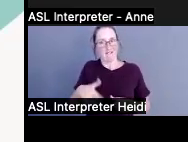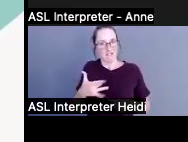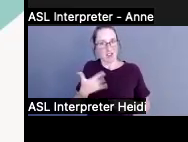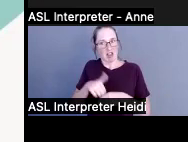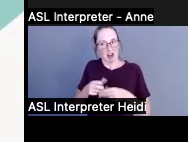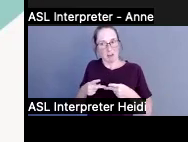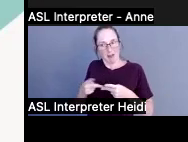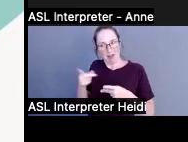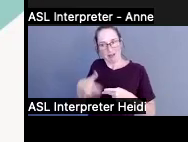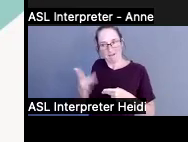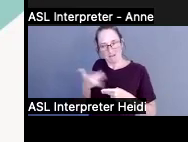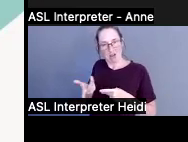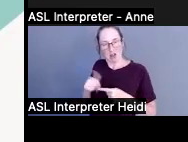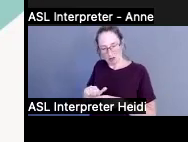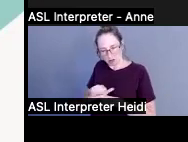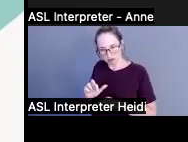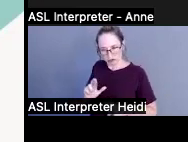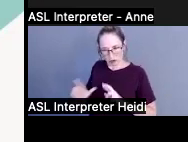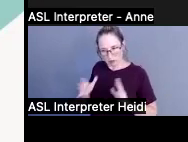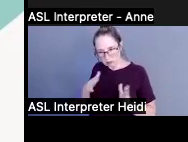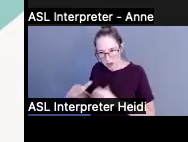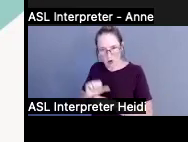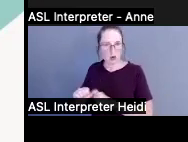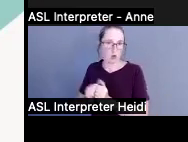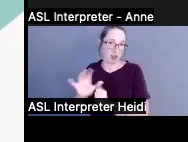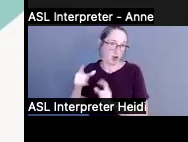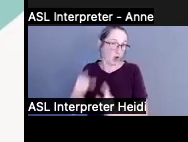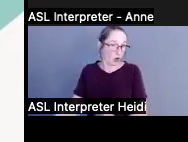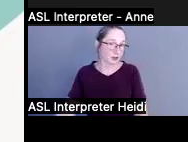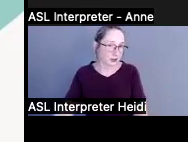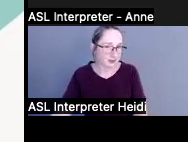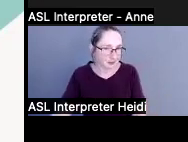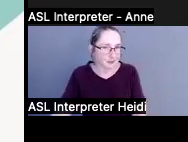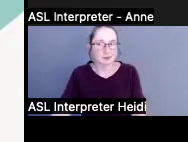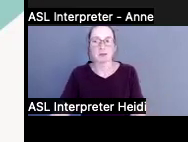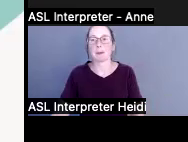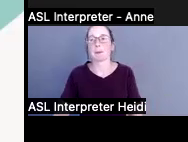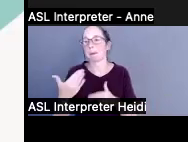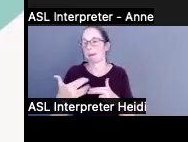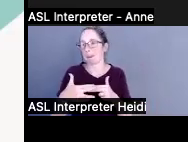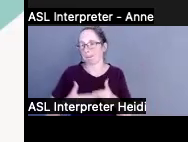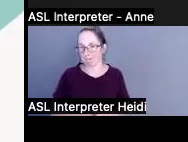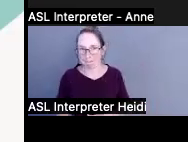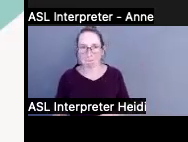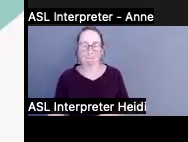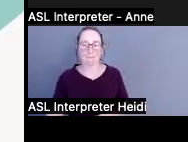and well equipped to dream, to plan, and work towards their goals. Next slide, please.